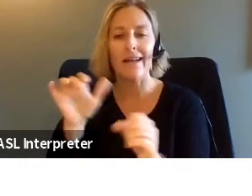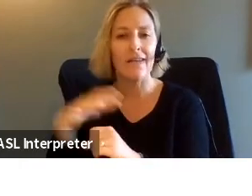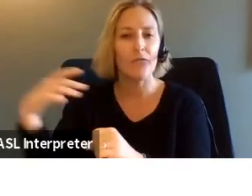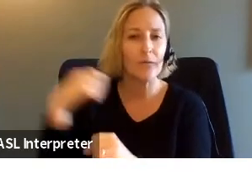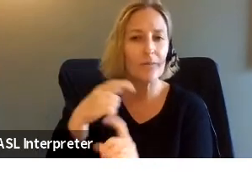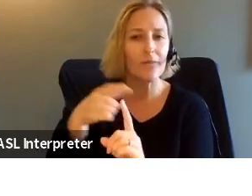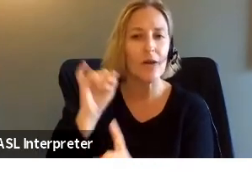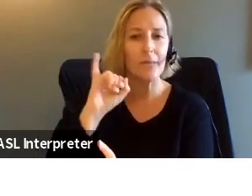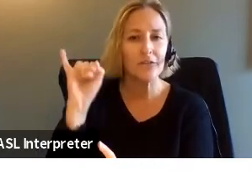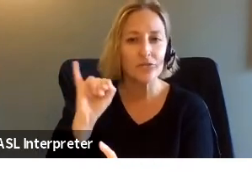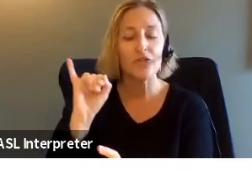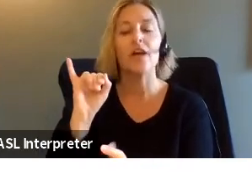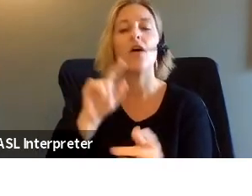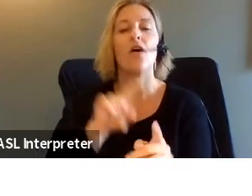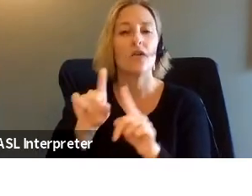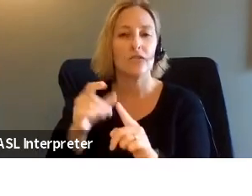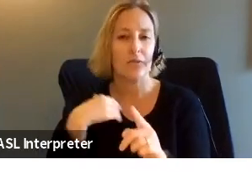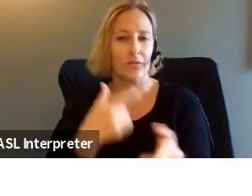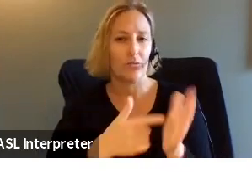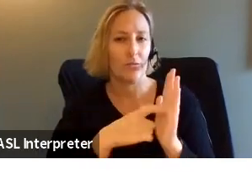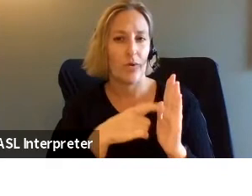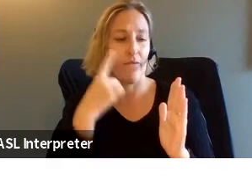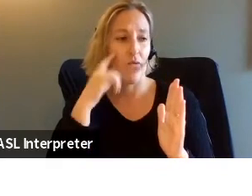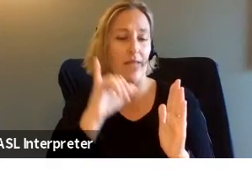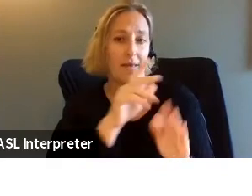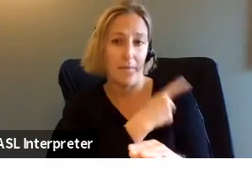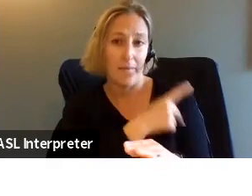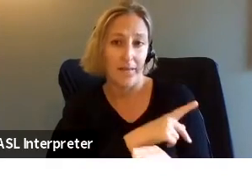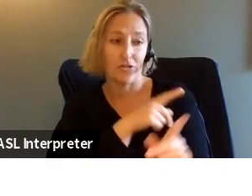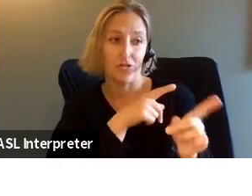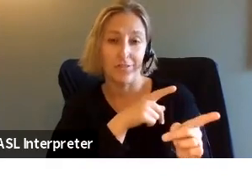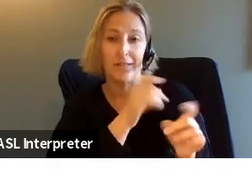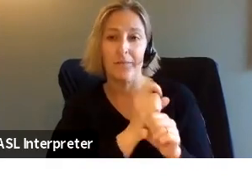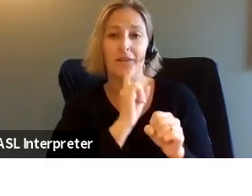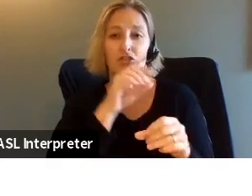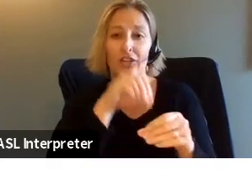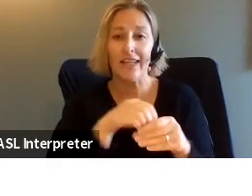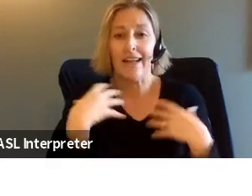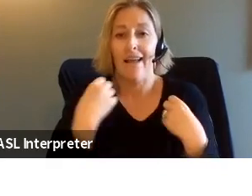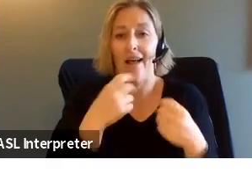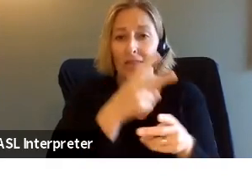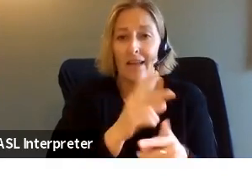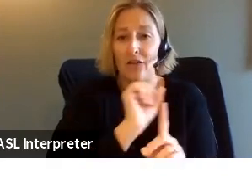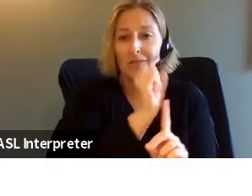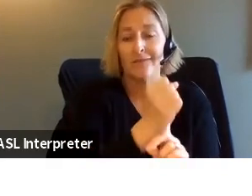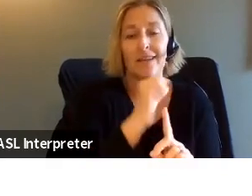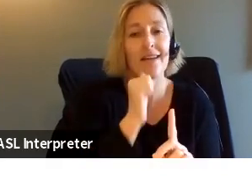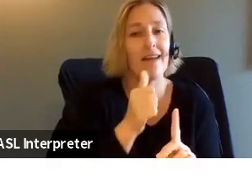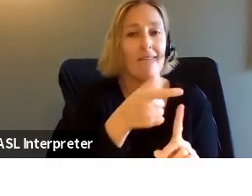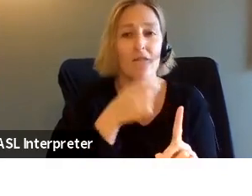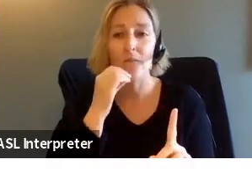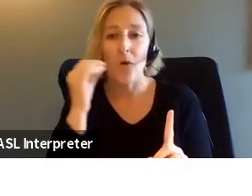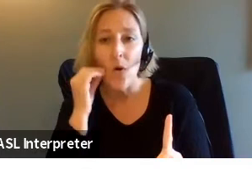insurance, also the requirement for the patient to be in a healthcare setting rather than at home, as well as interstate